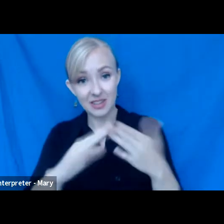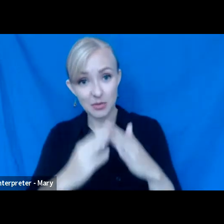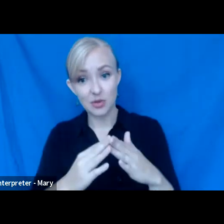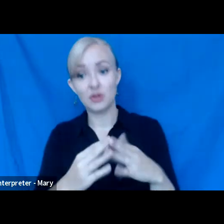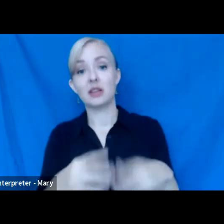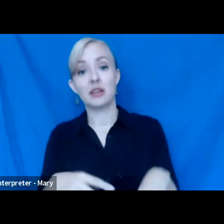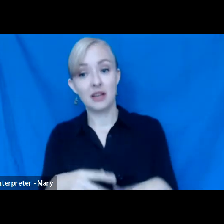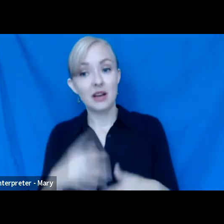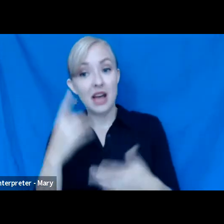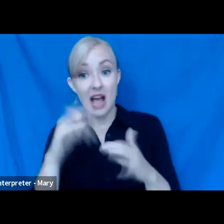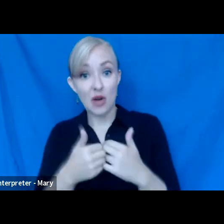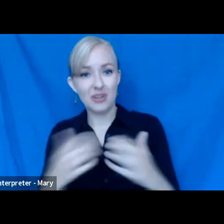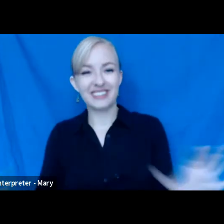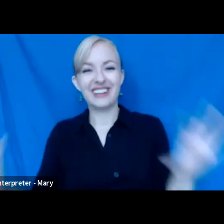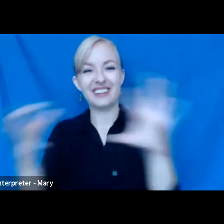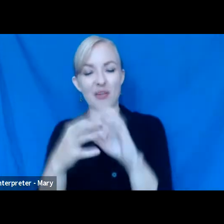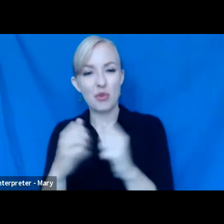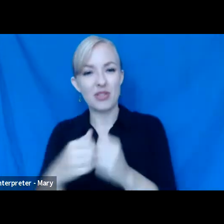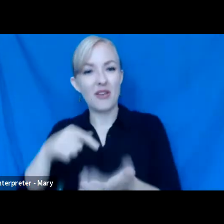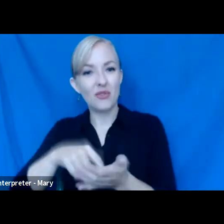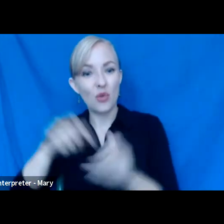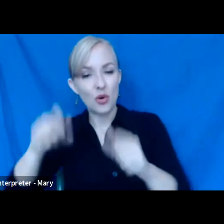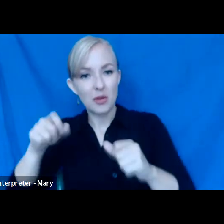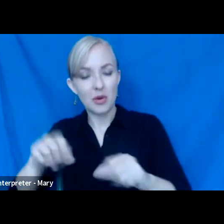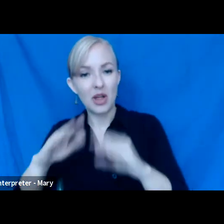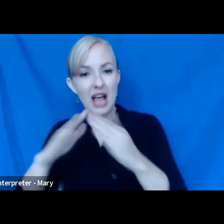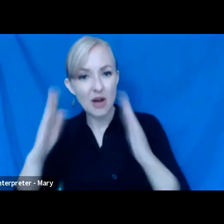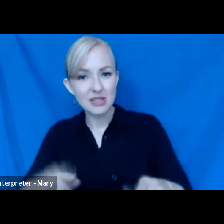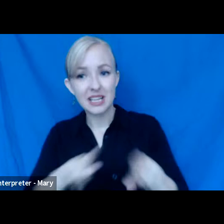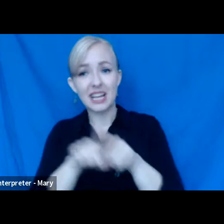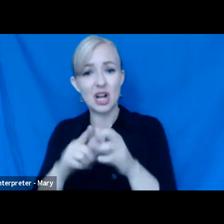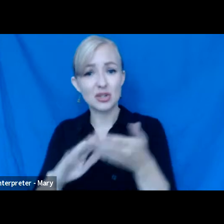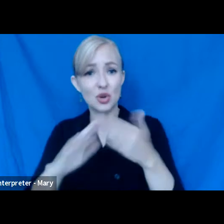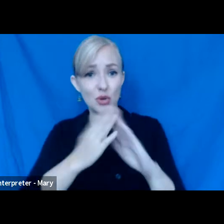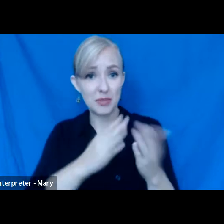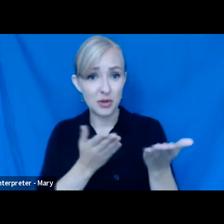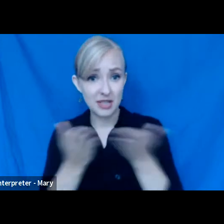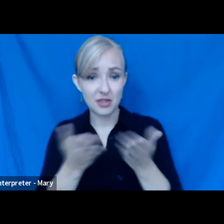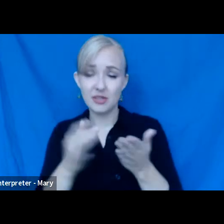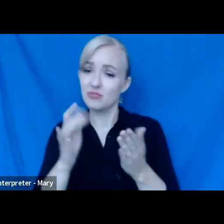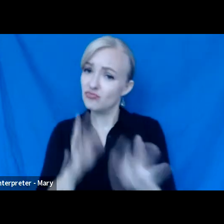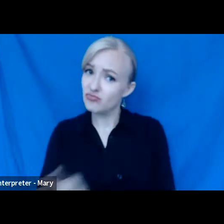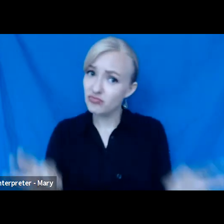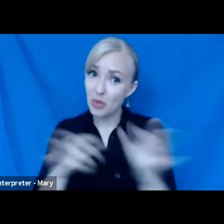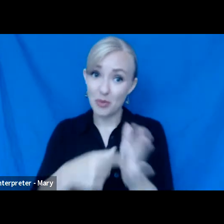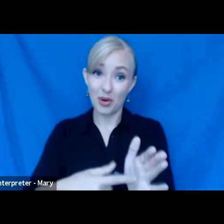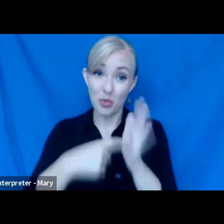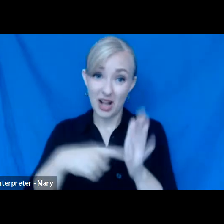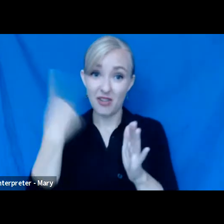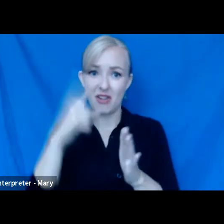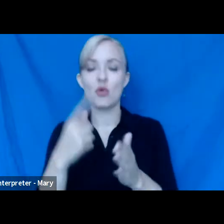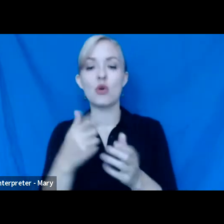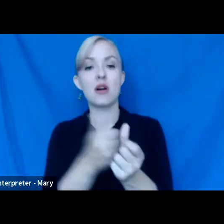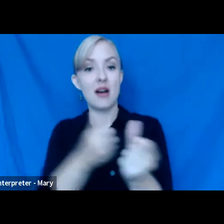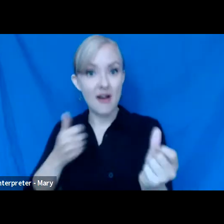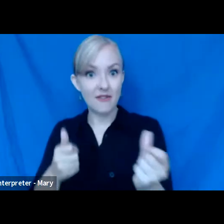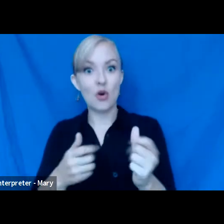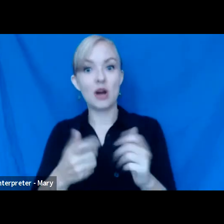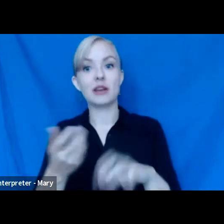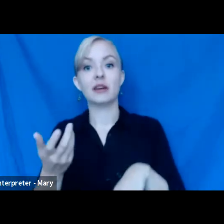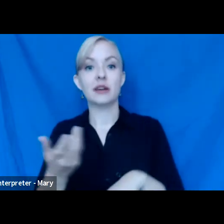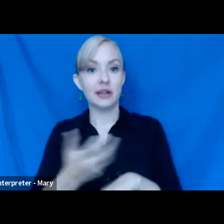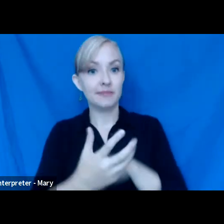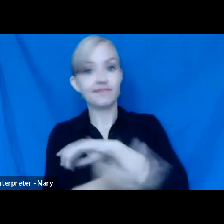affordable, accessible housing and community services is essential to preventing evictions and homelessness, keeping people